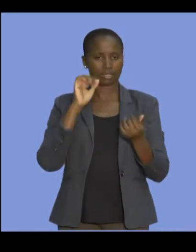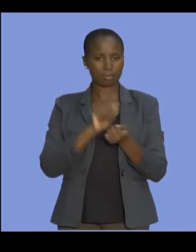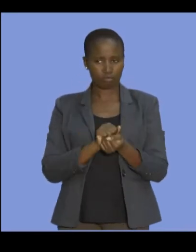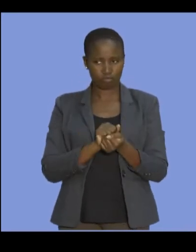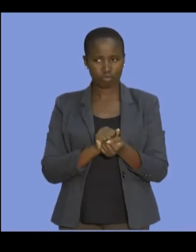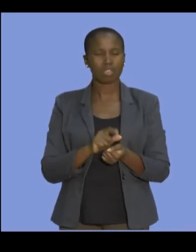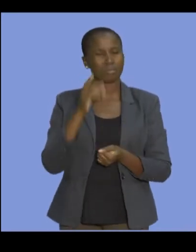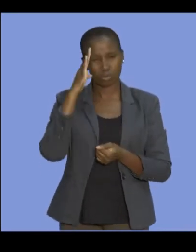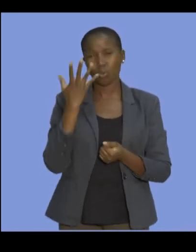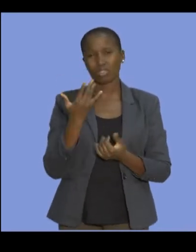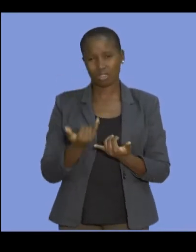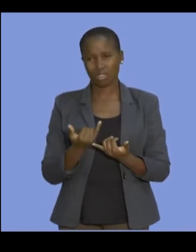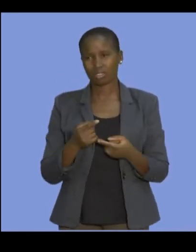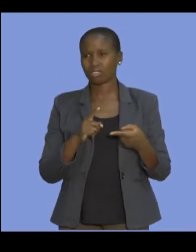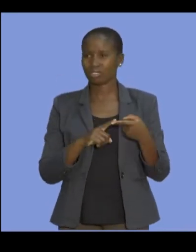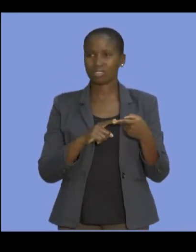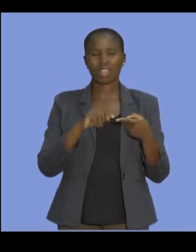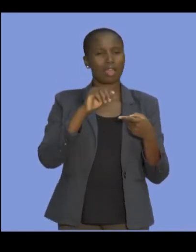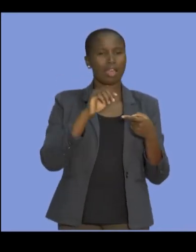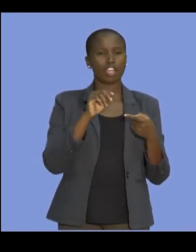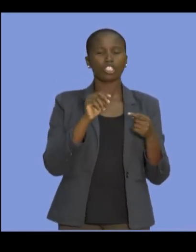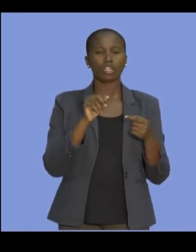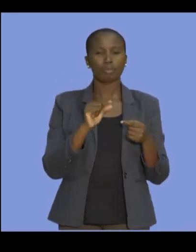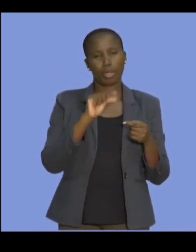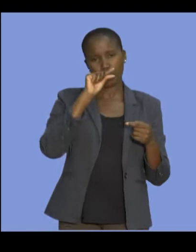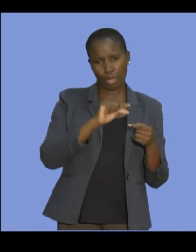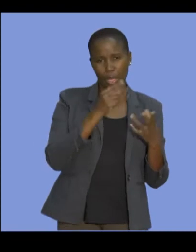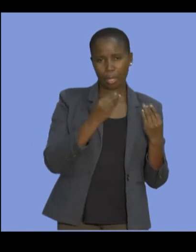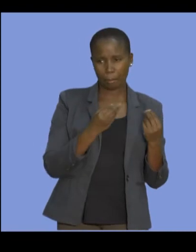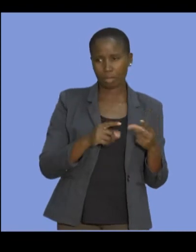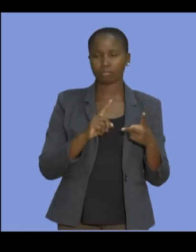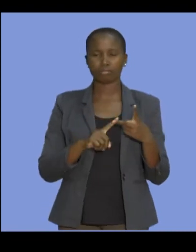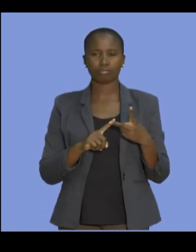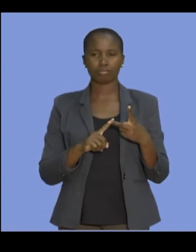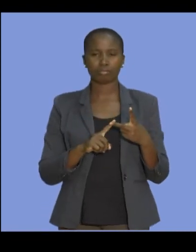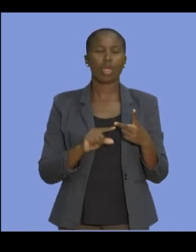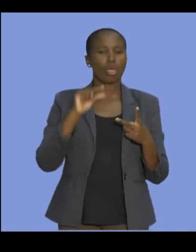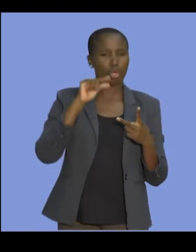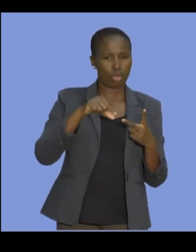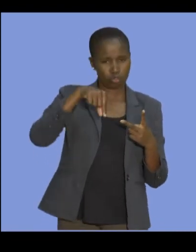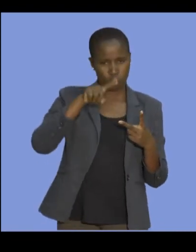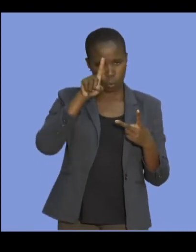now, or the minimum value. Lower quartile, which is Q1.